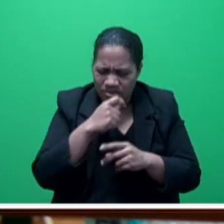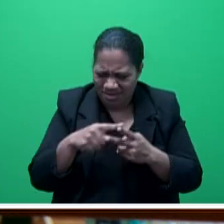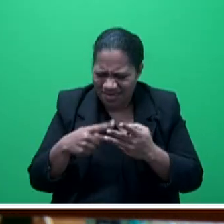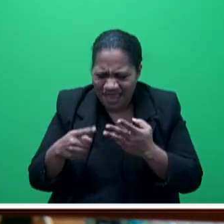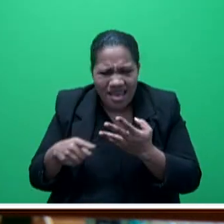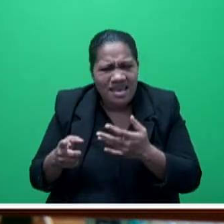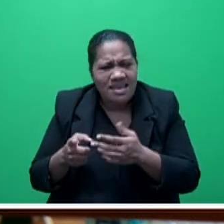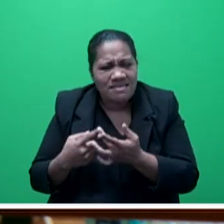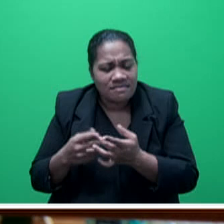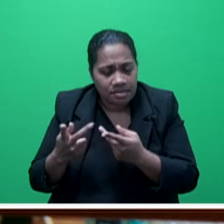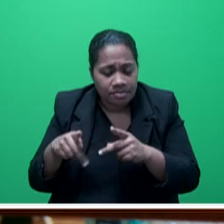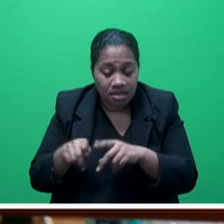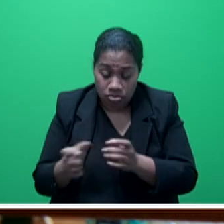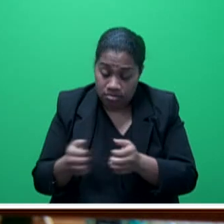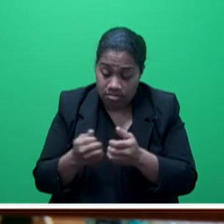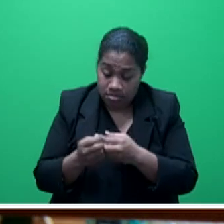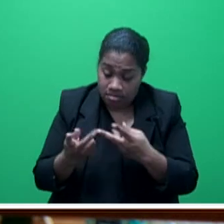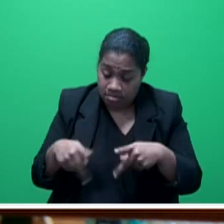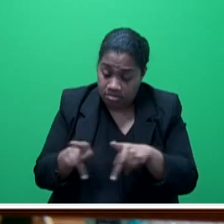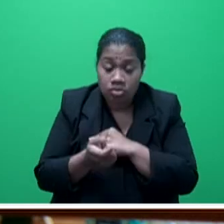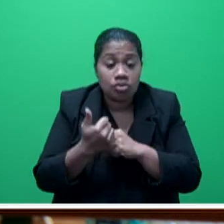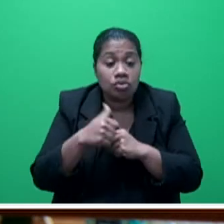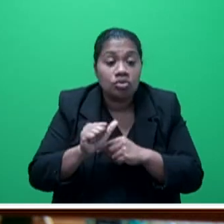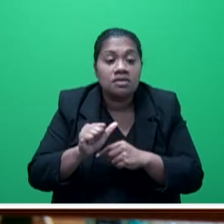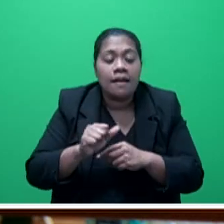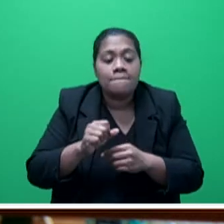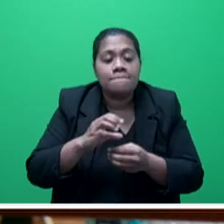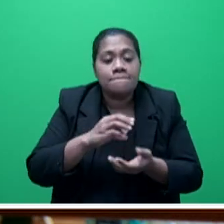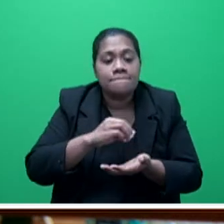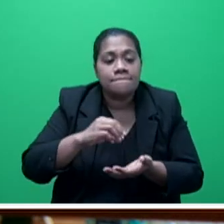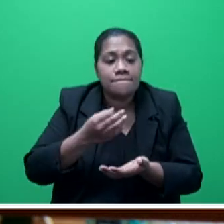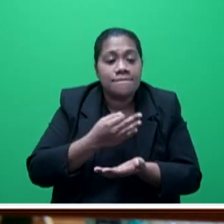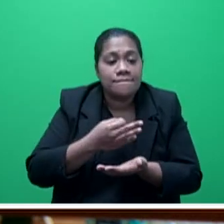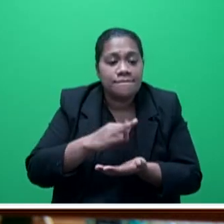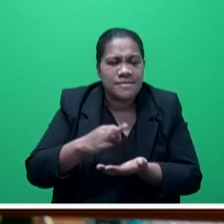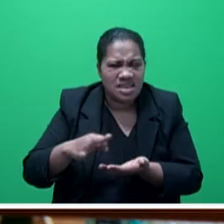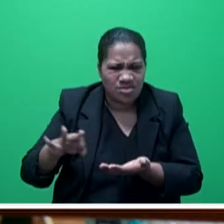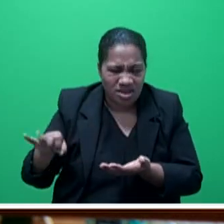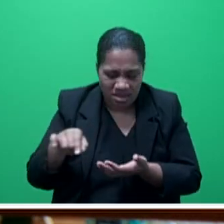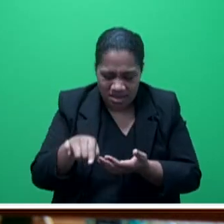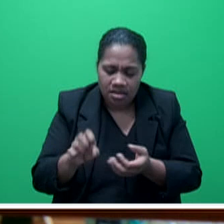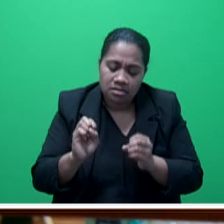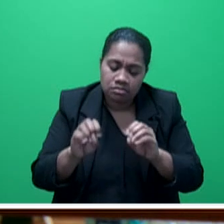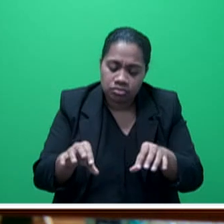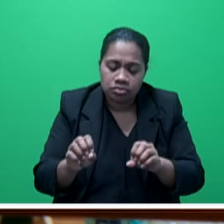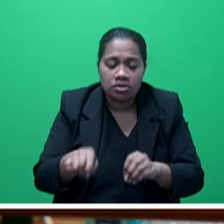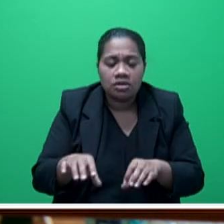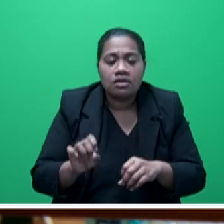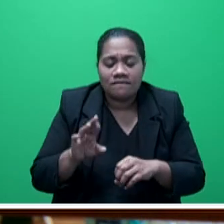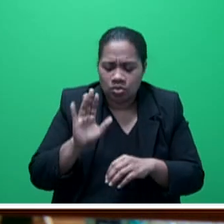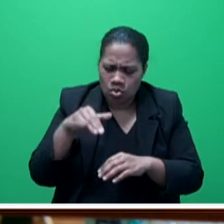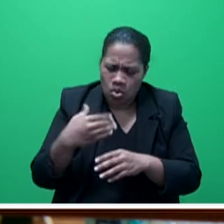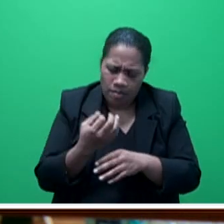to condition poultry manure through the use of bacterium culture before application to farmers' fields and home gardens based on